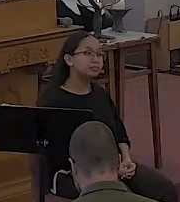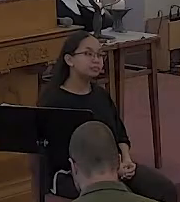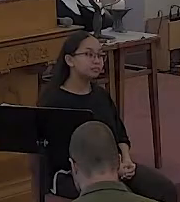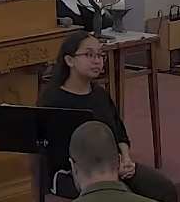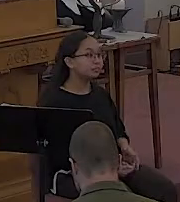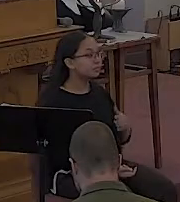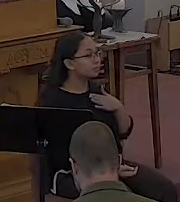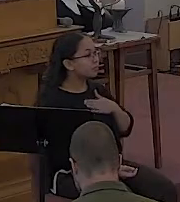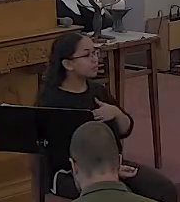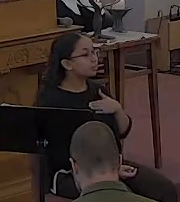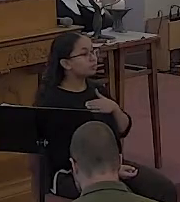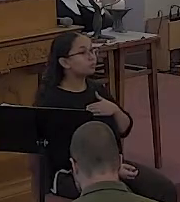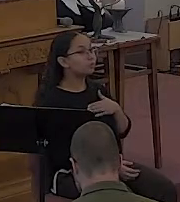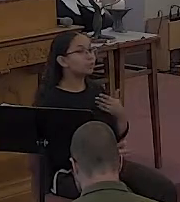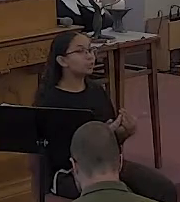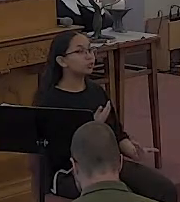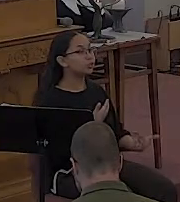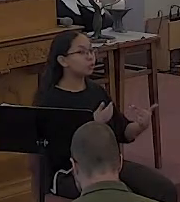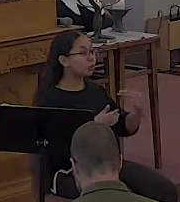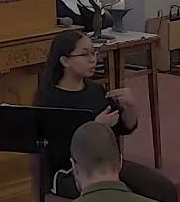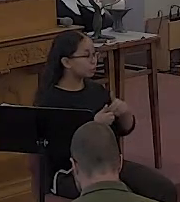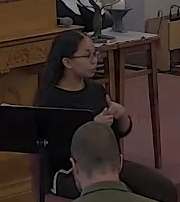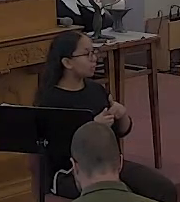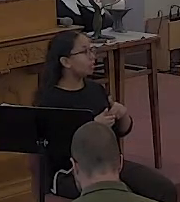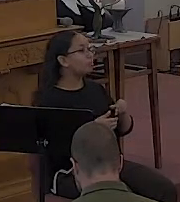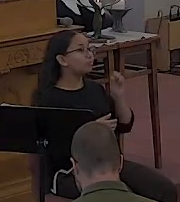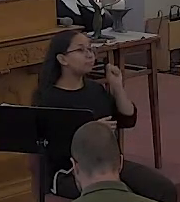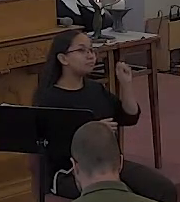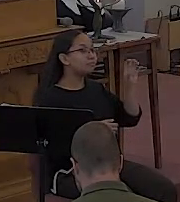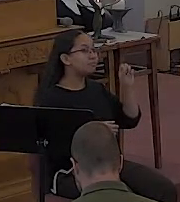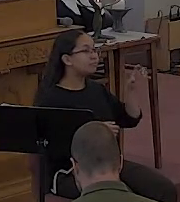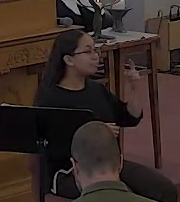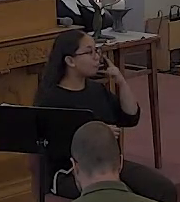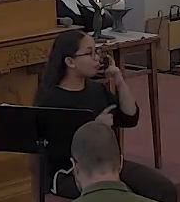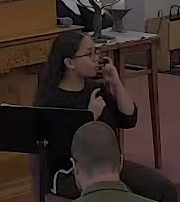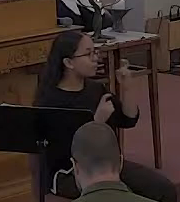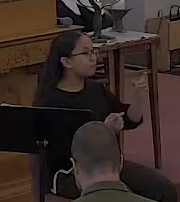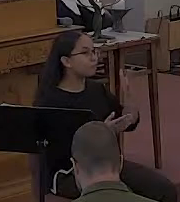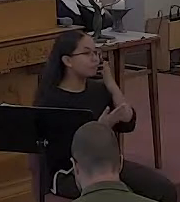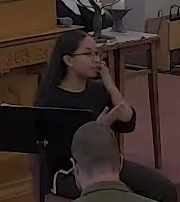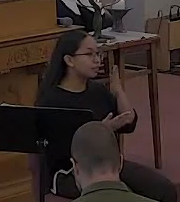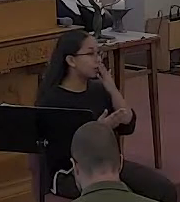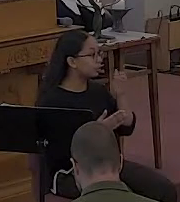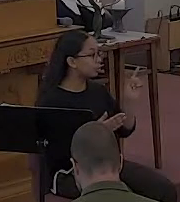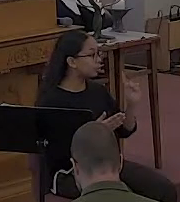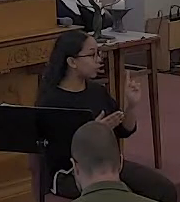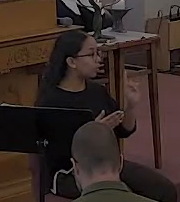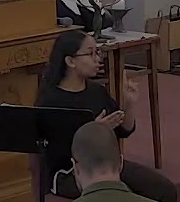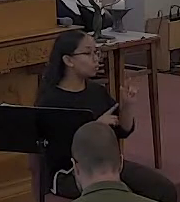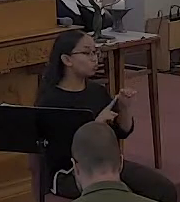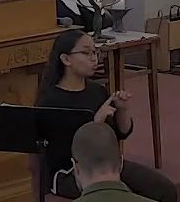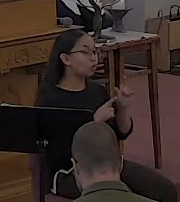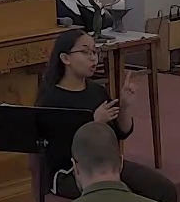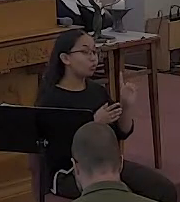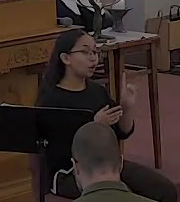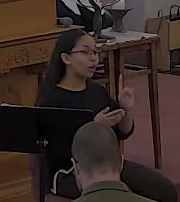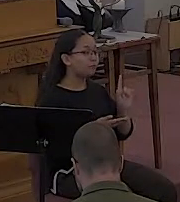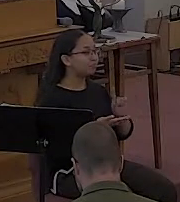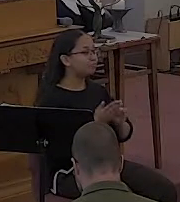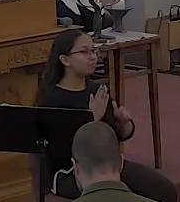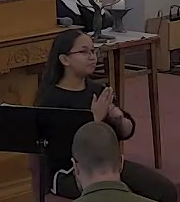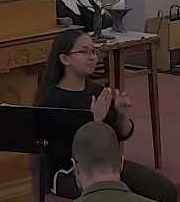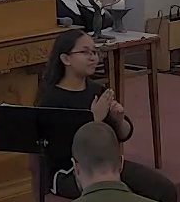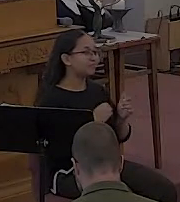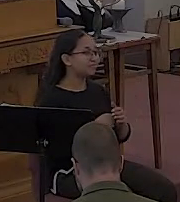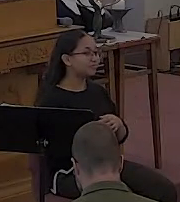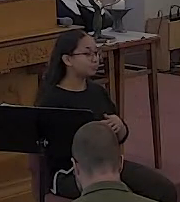please join me in saying the words for giving thanks. They are printed in your order of service. To the work of this